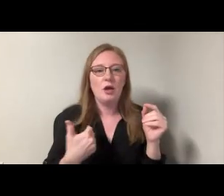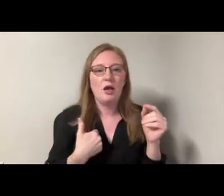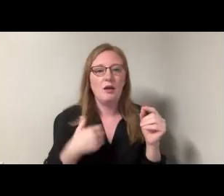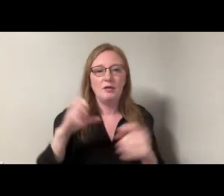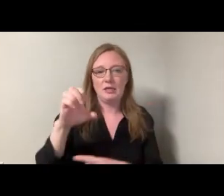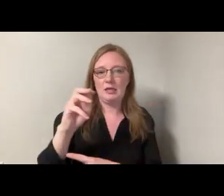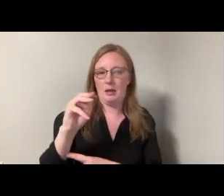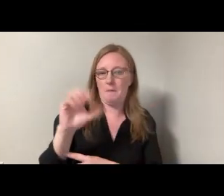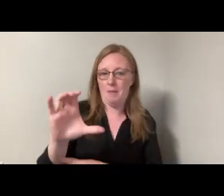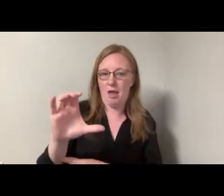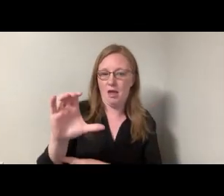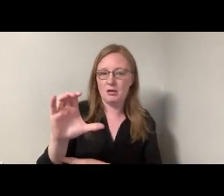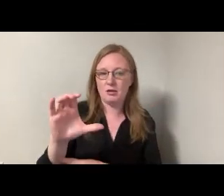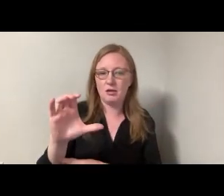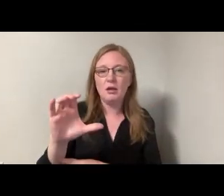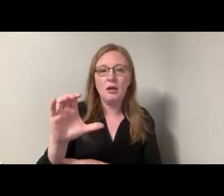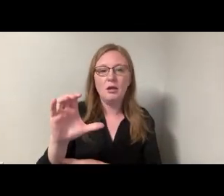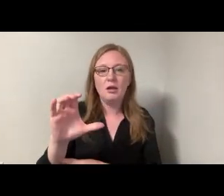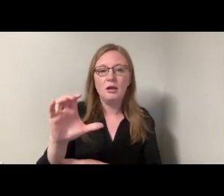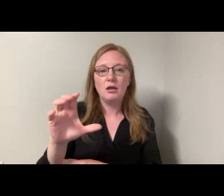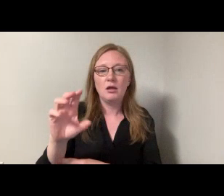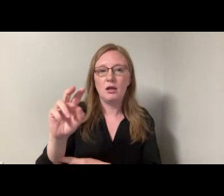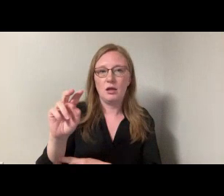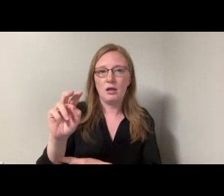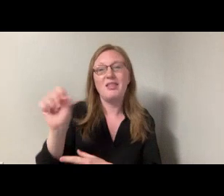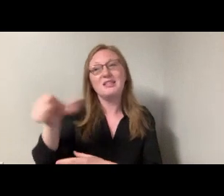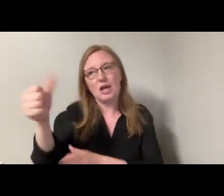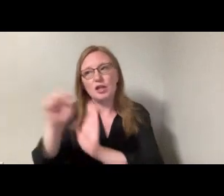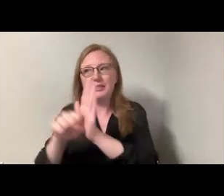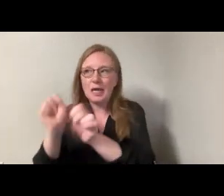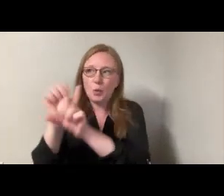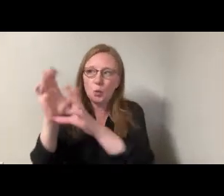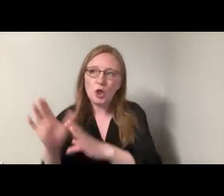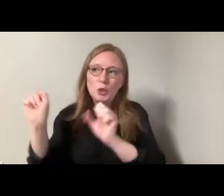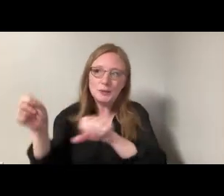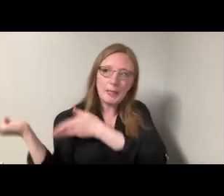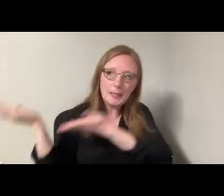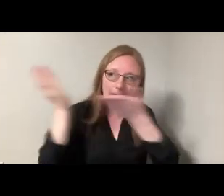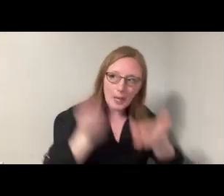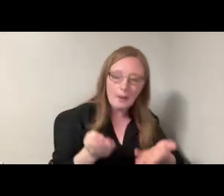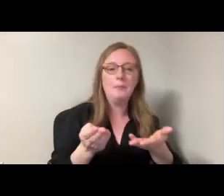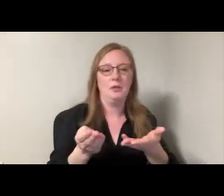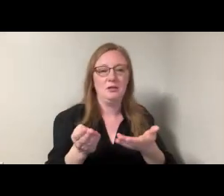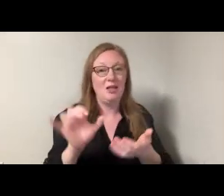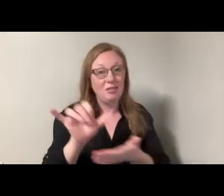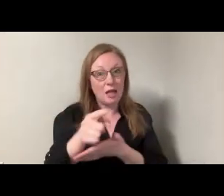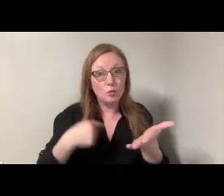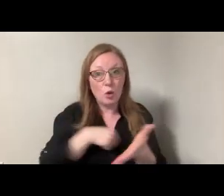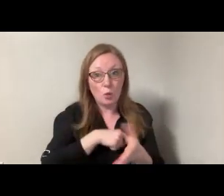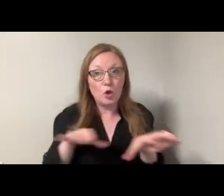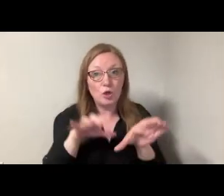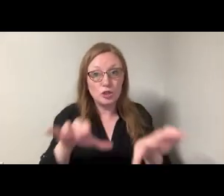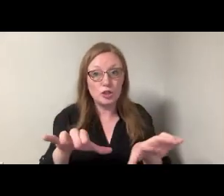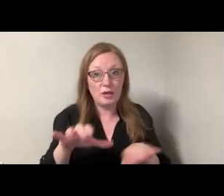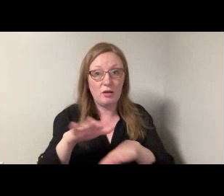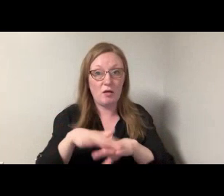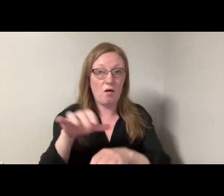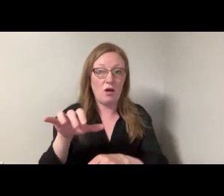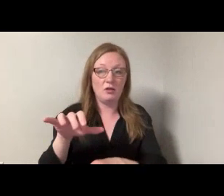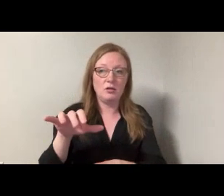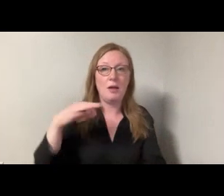Management Assistance Compact, where other state workers will come in. And this is kind of what we're doing at this exercise